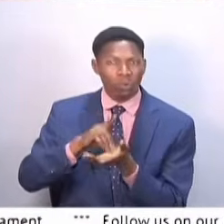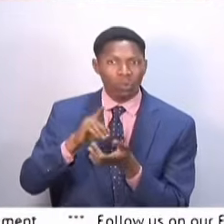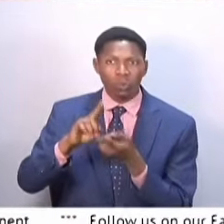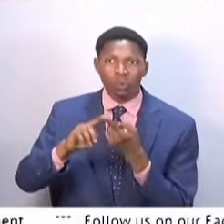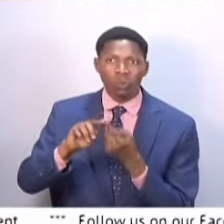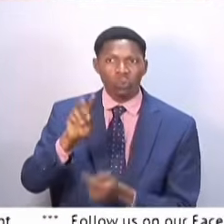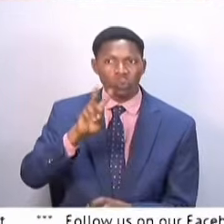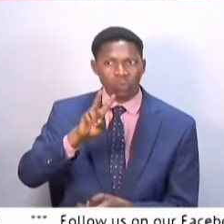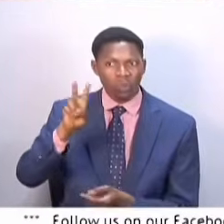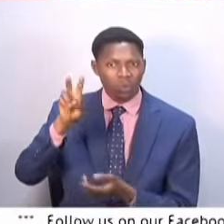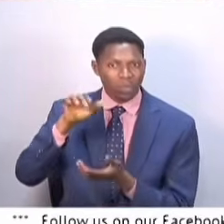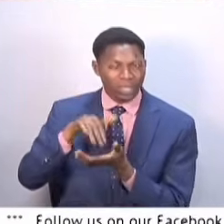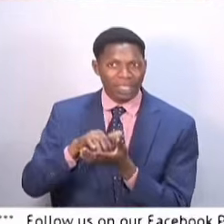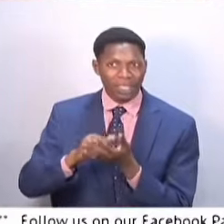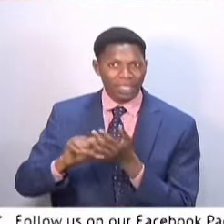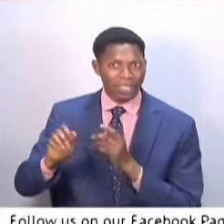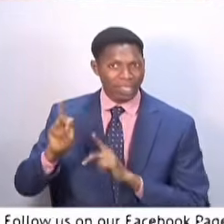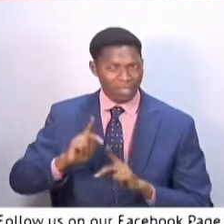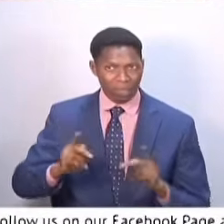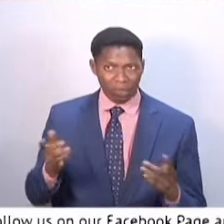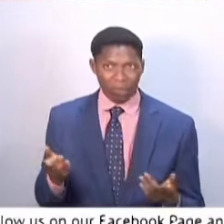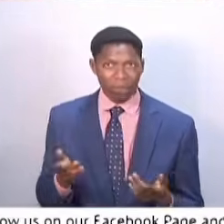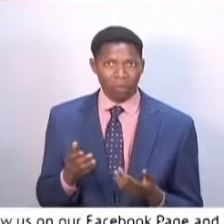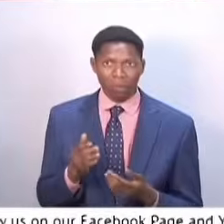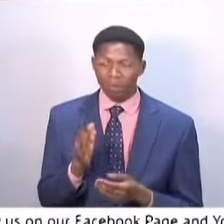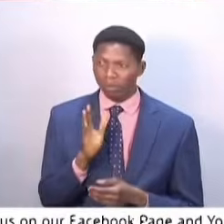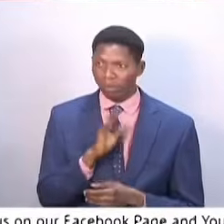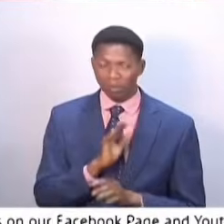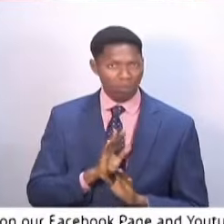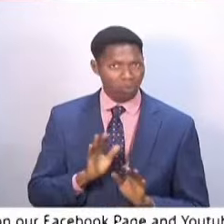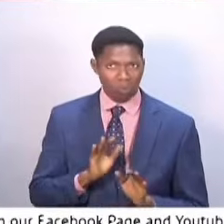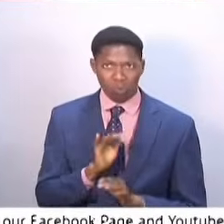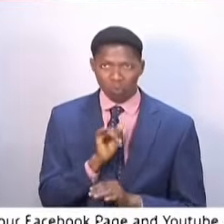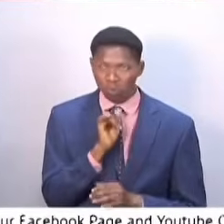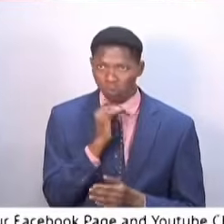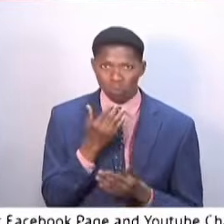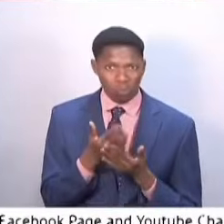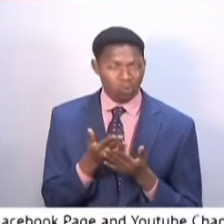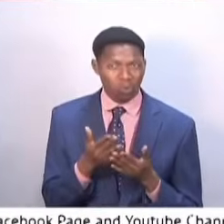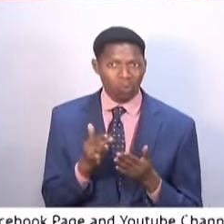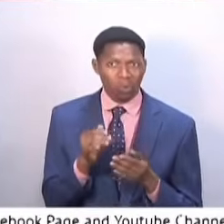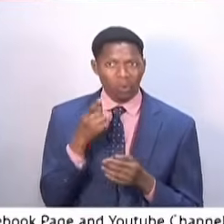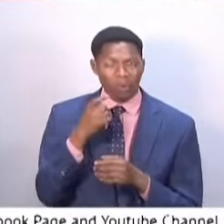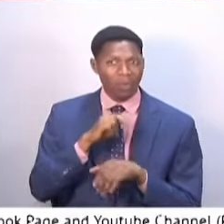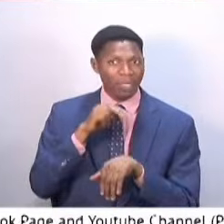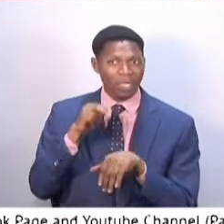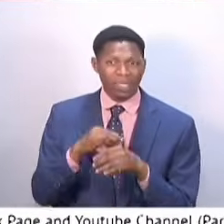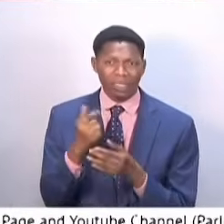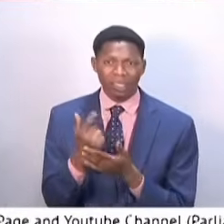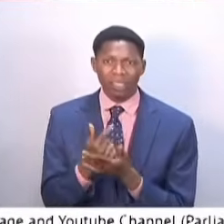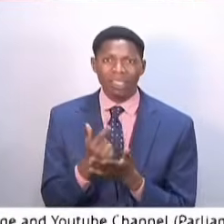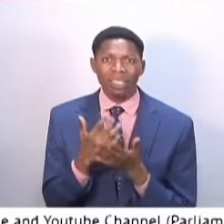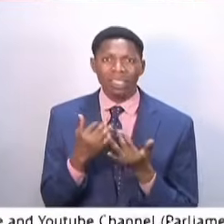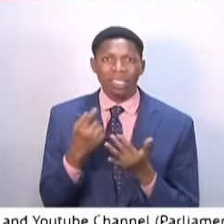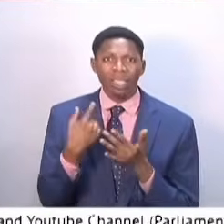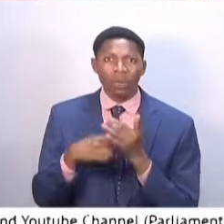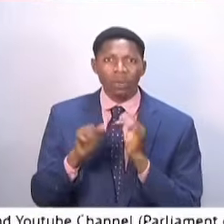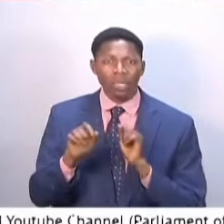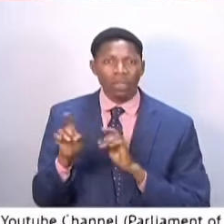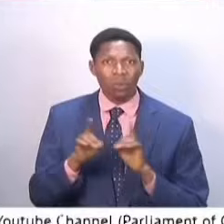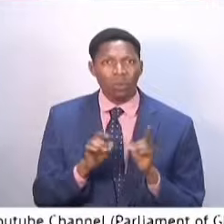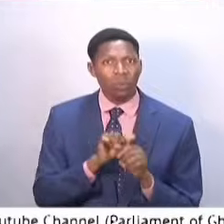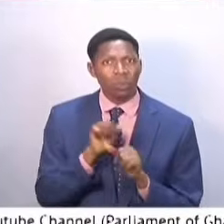That is not good for a nation such as Ghana. Now, what can we do about it?